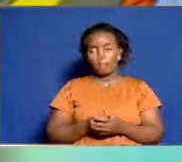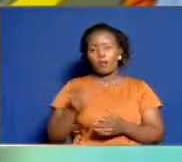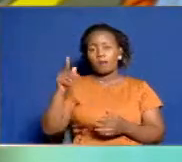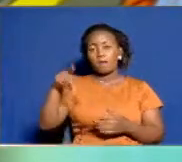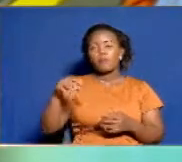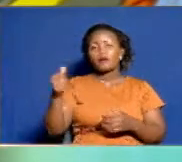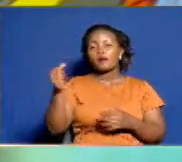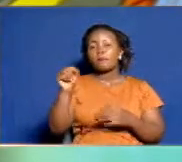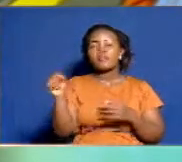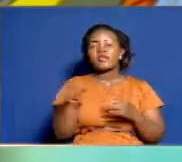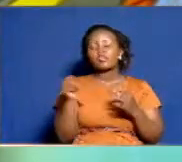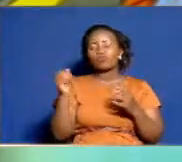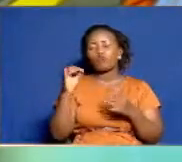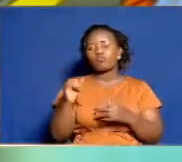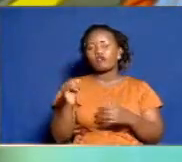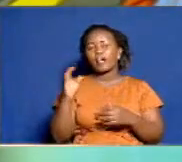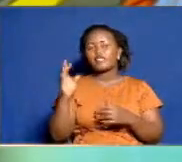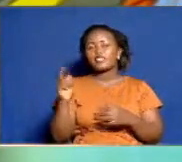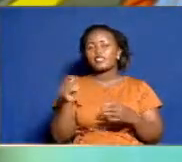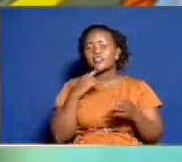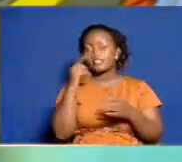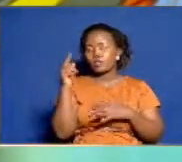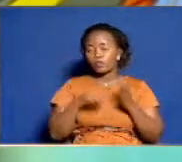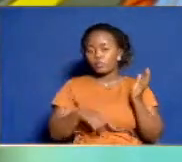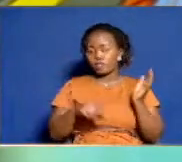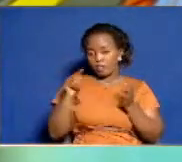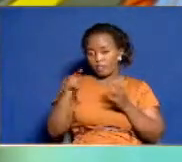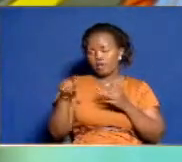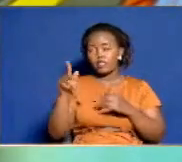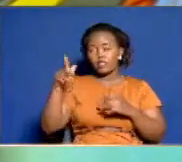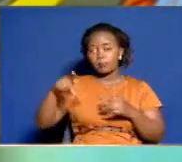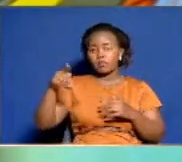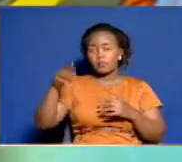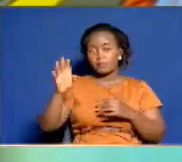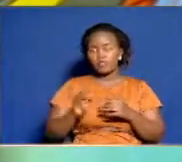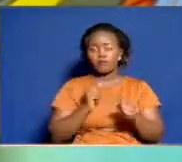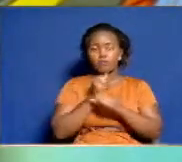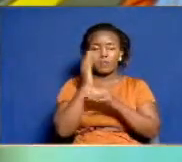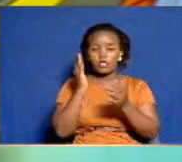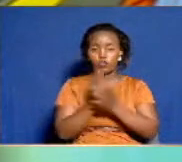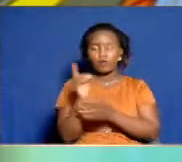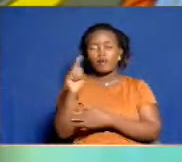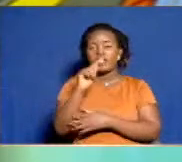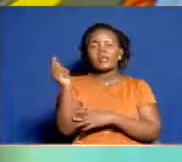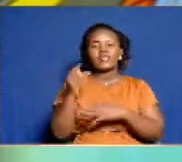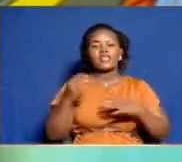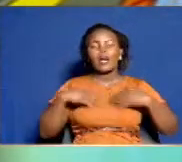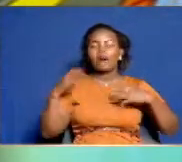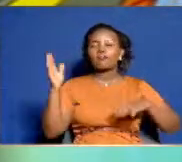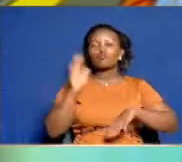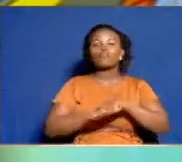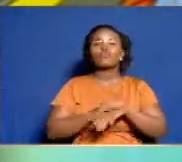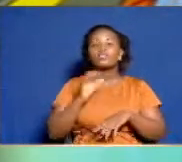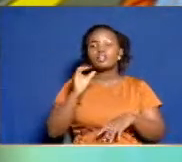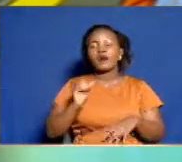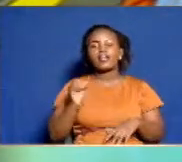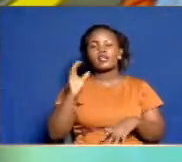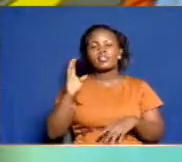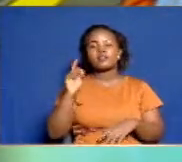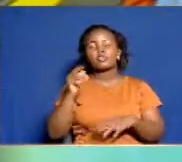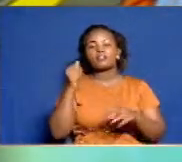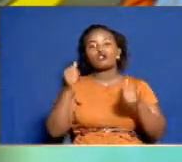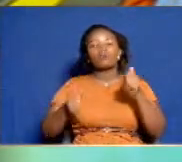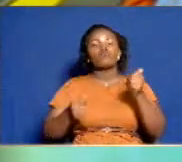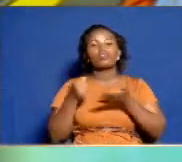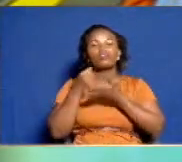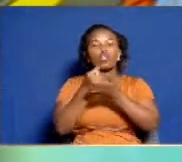Jerome Ochieng said the PPP model will ensure Kenya has a skilled ICT labor force that can help repairing